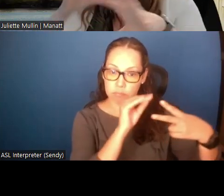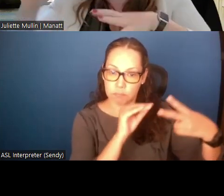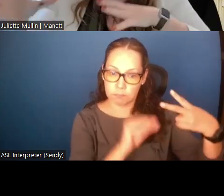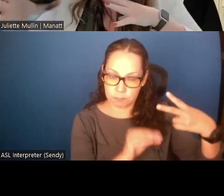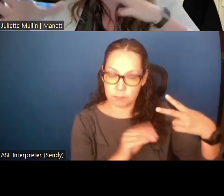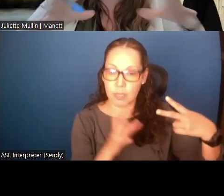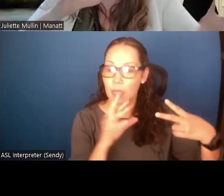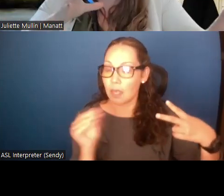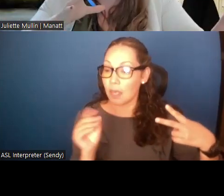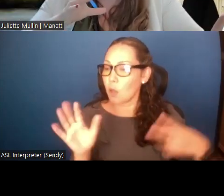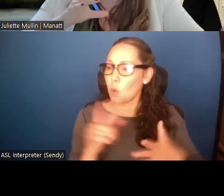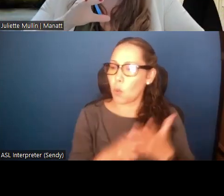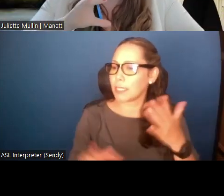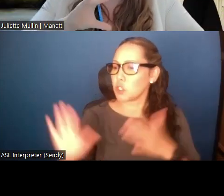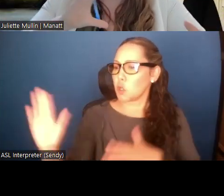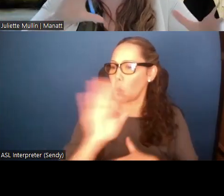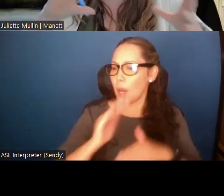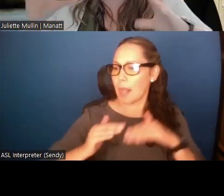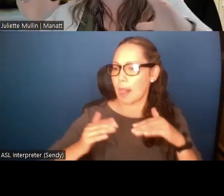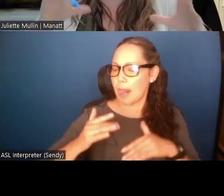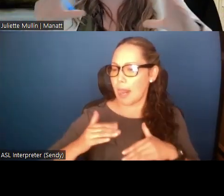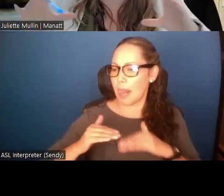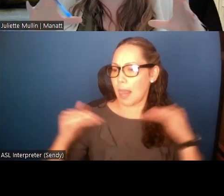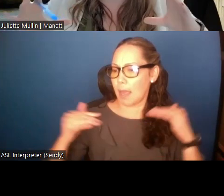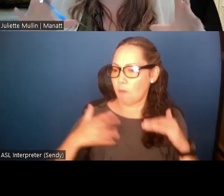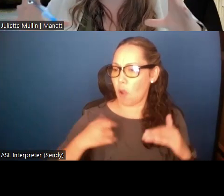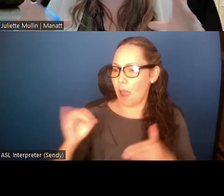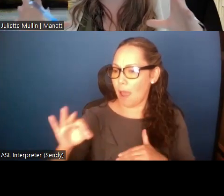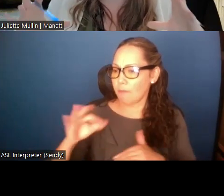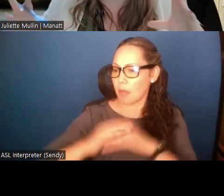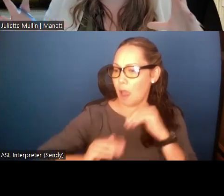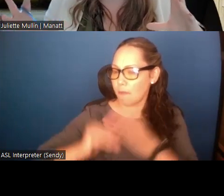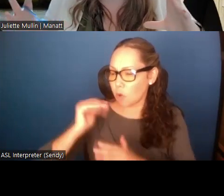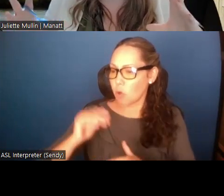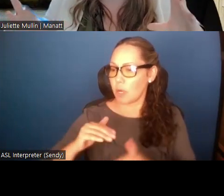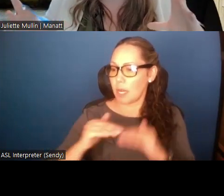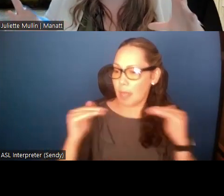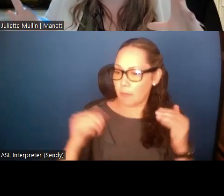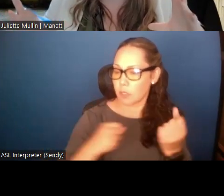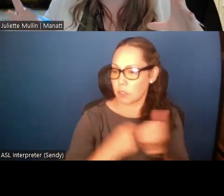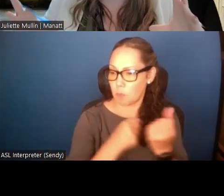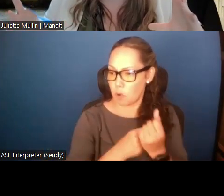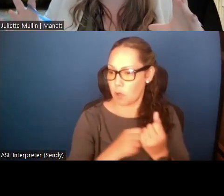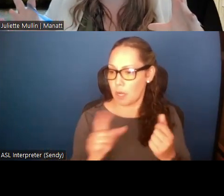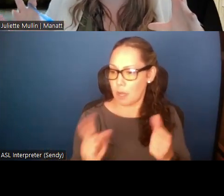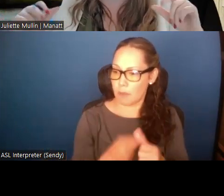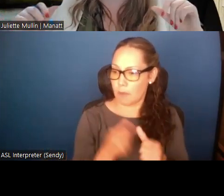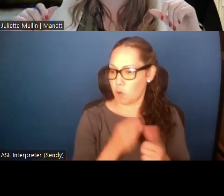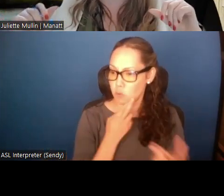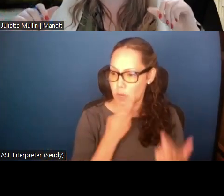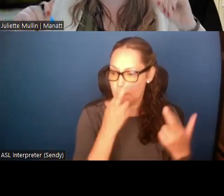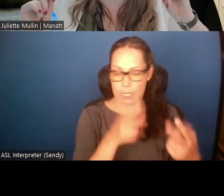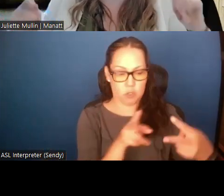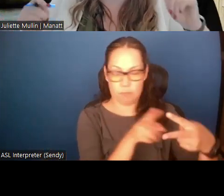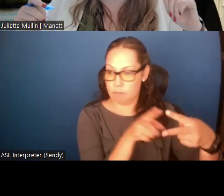What's your level of comfort and your level of support with where we're landing around this first recommendation?